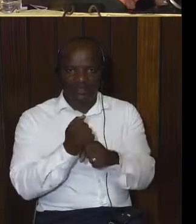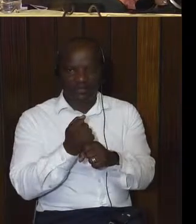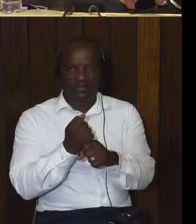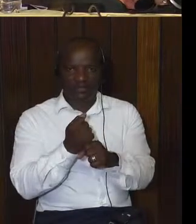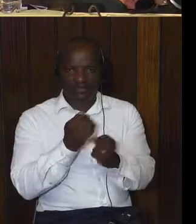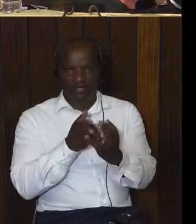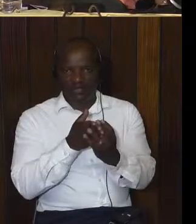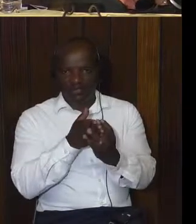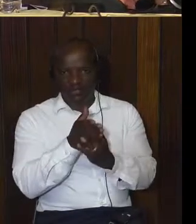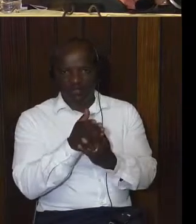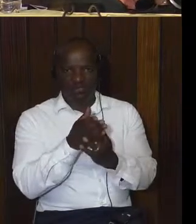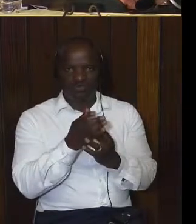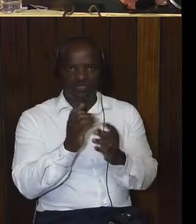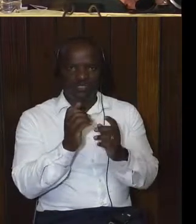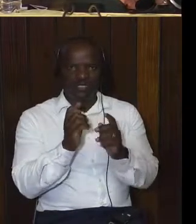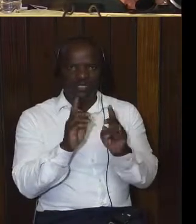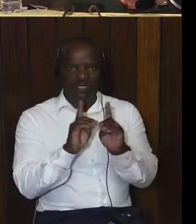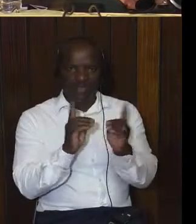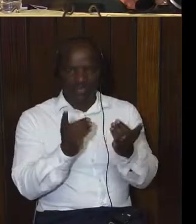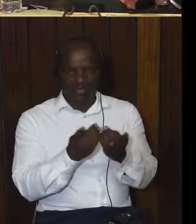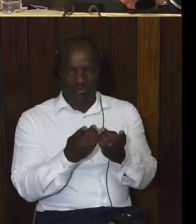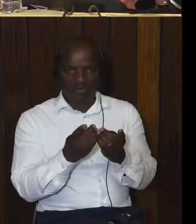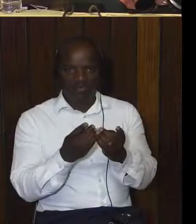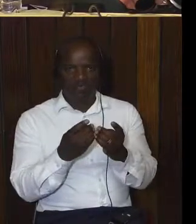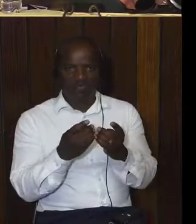of Roads and Transport with the